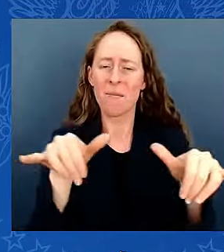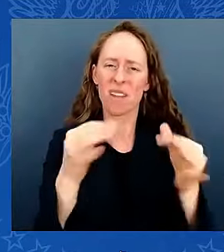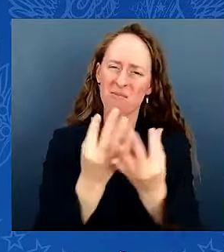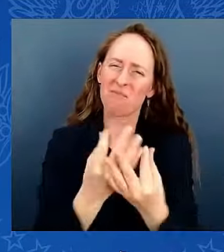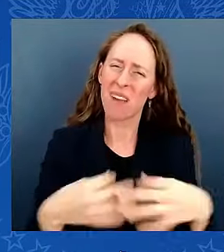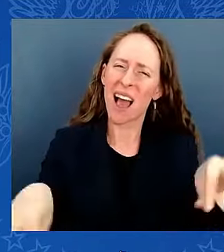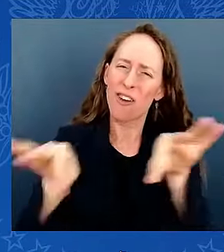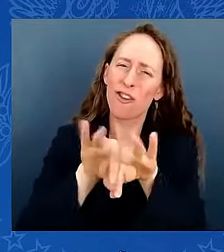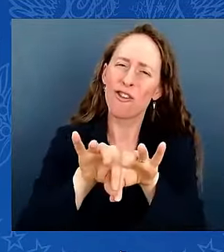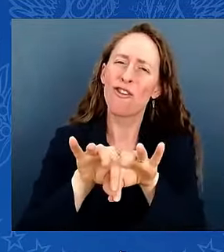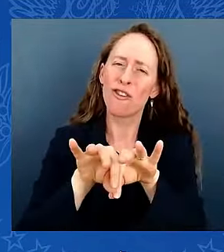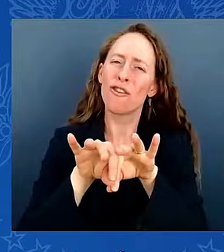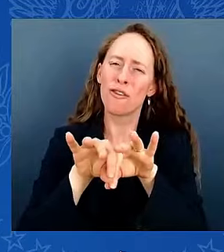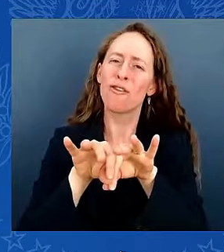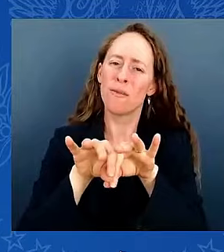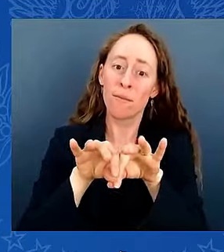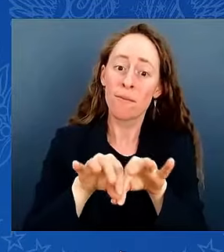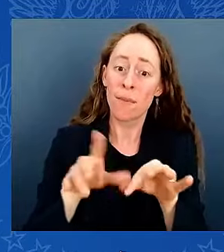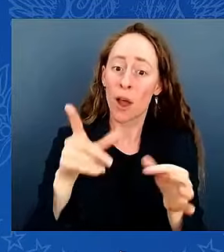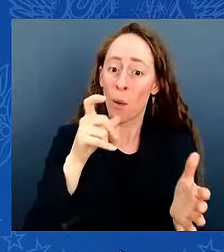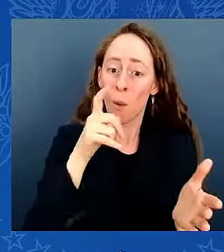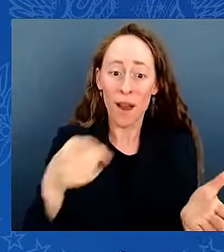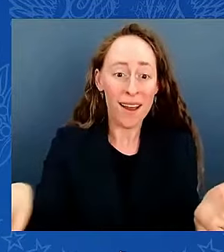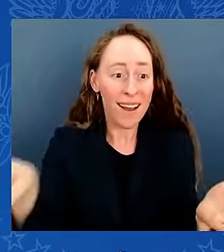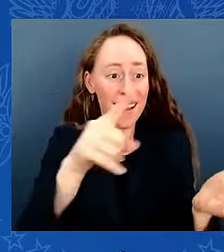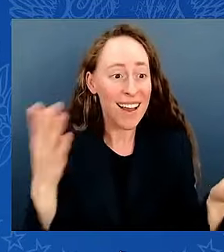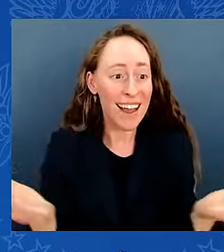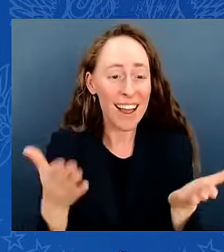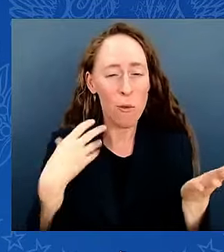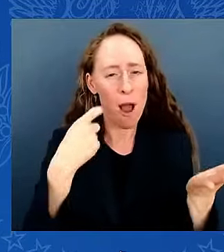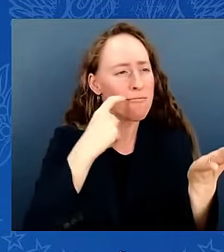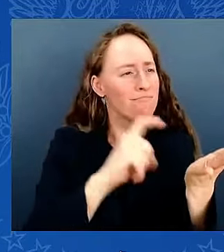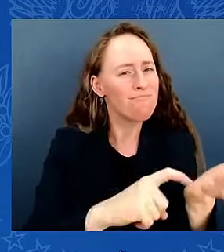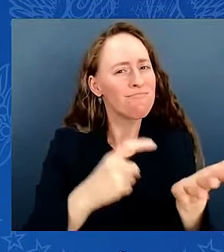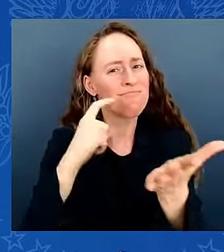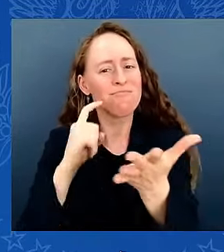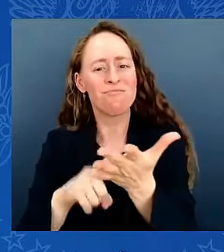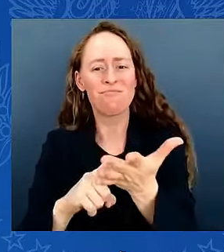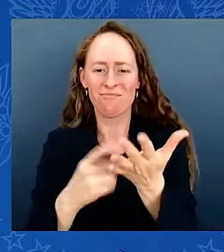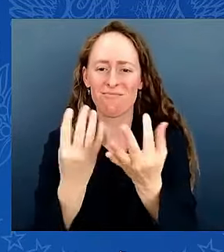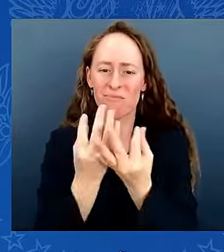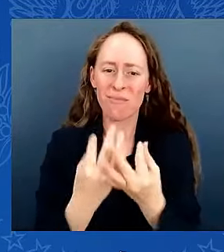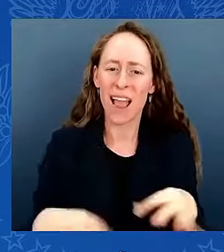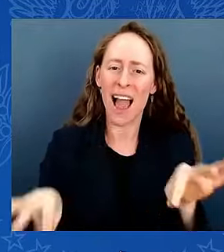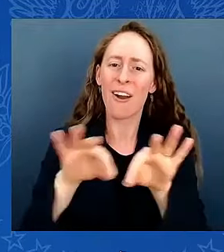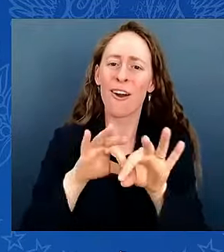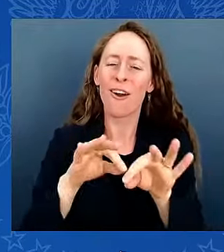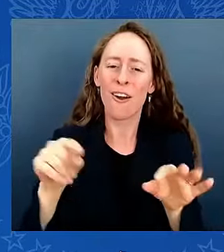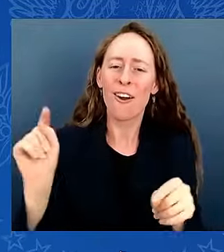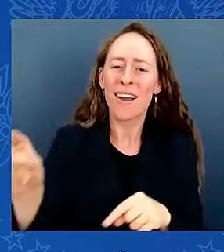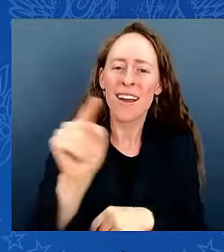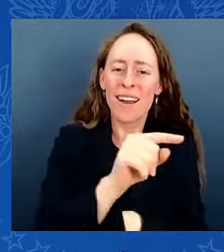shout them out. There's some of my favorite people here at the White House. Mayor Benjamin.